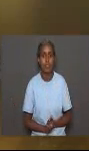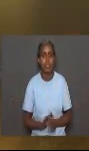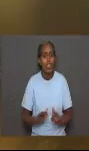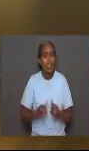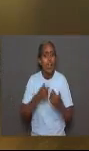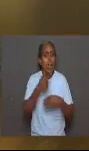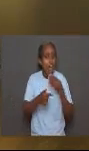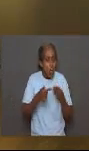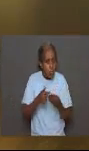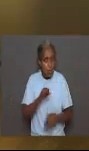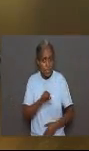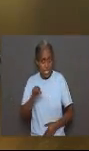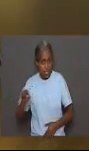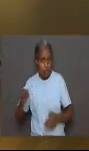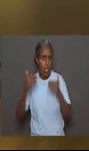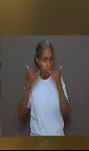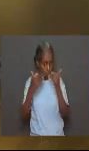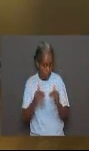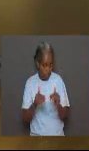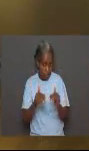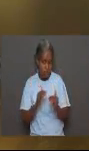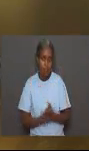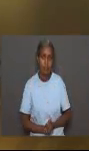How about a scalar quantity?